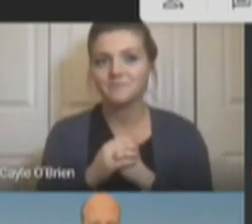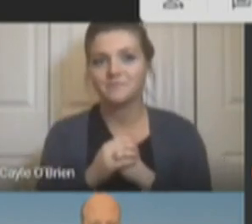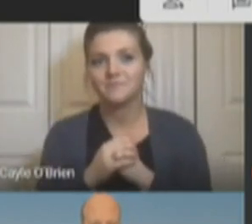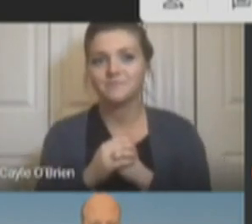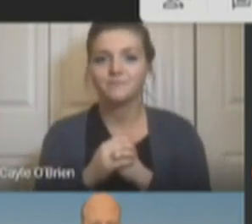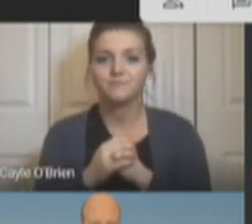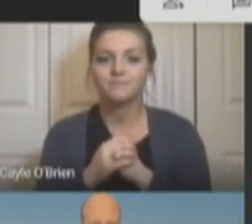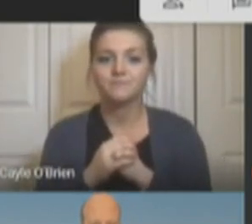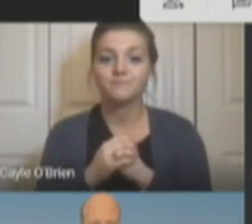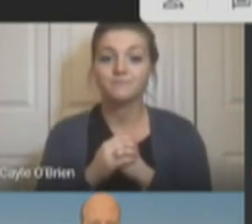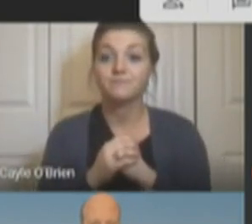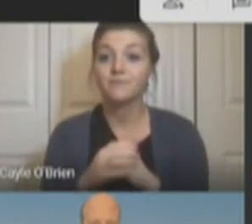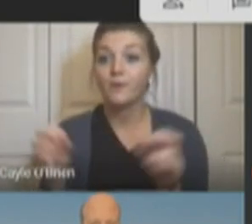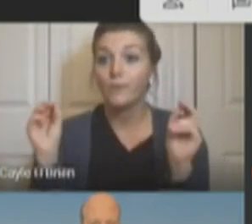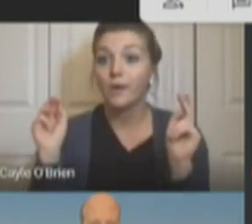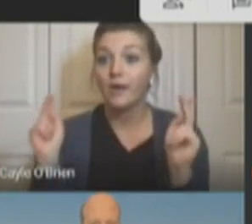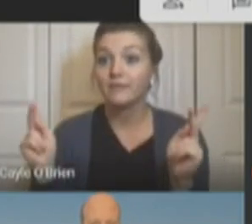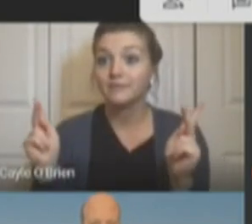All right.